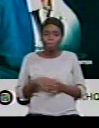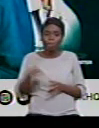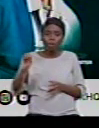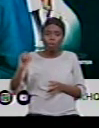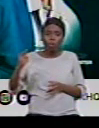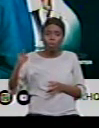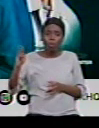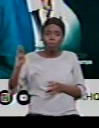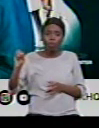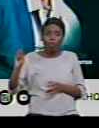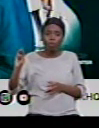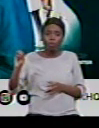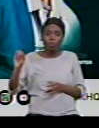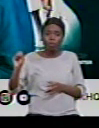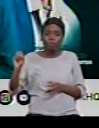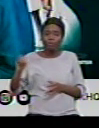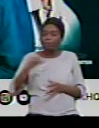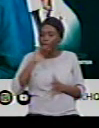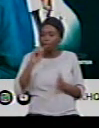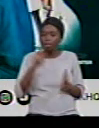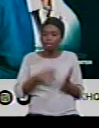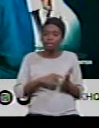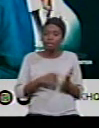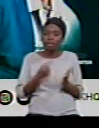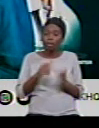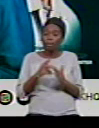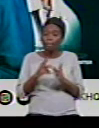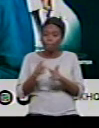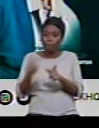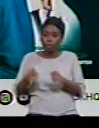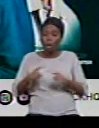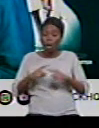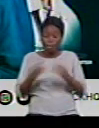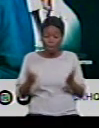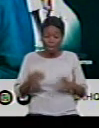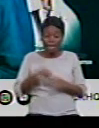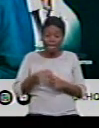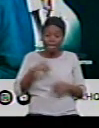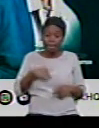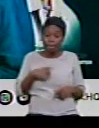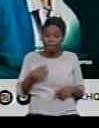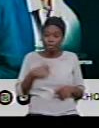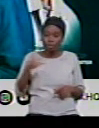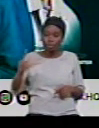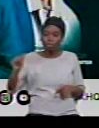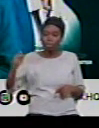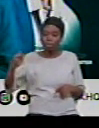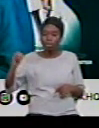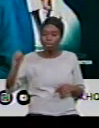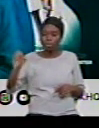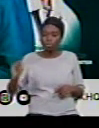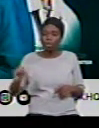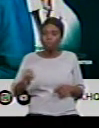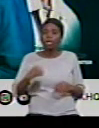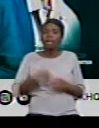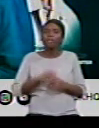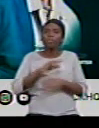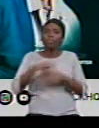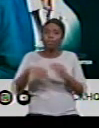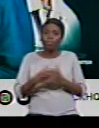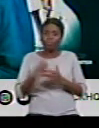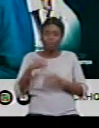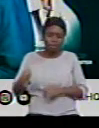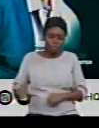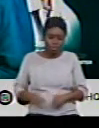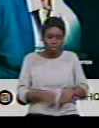is just the alpha location. But here in Lagos, we are taking GCK crusade to